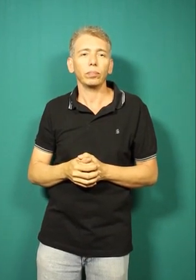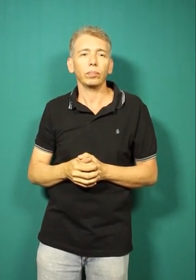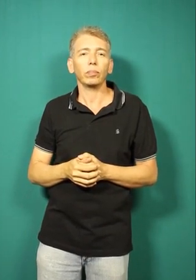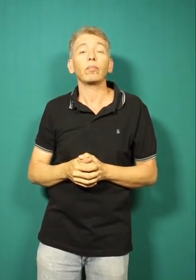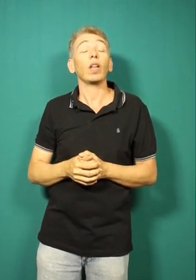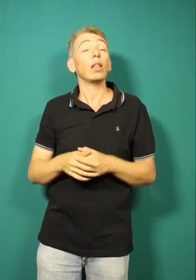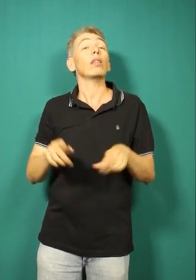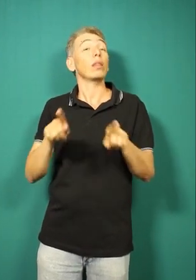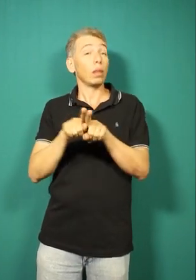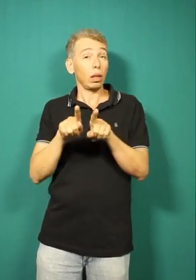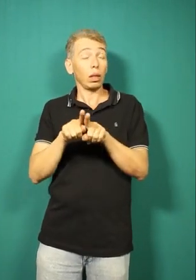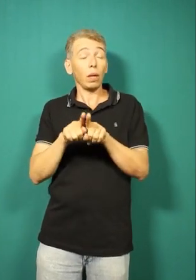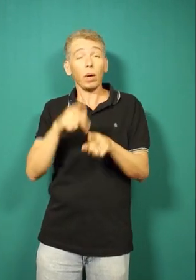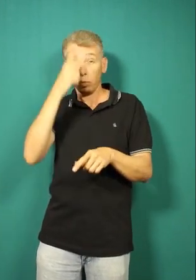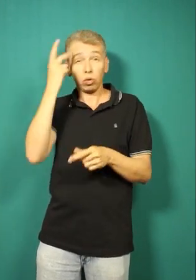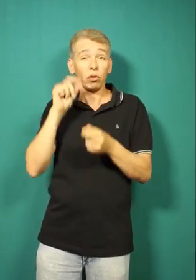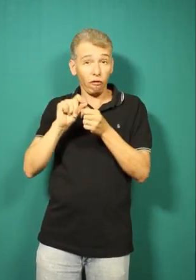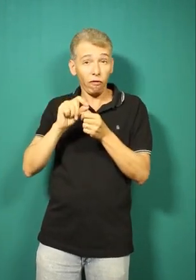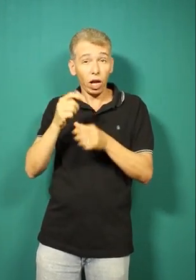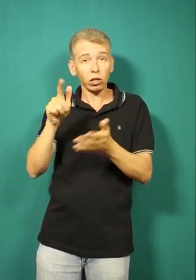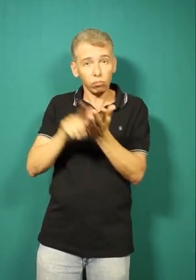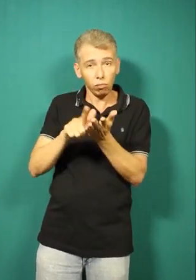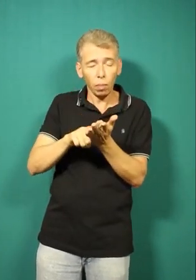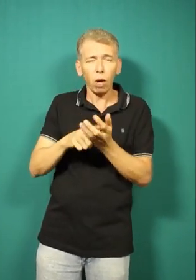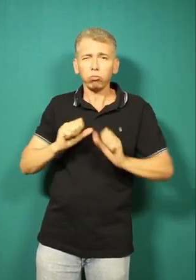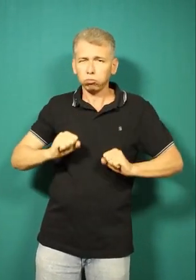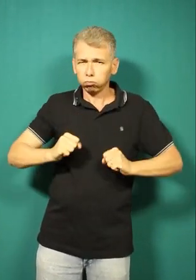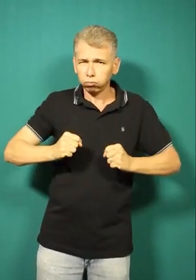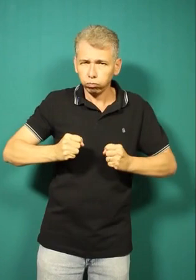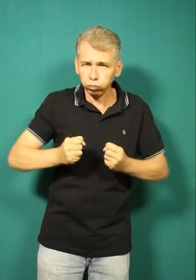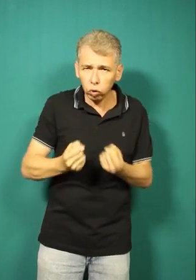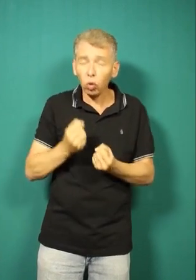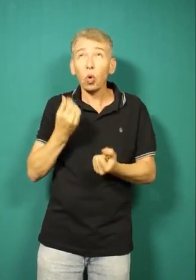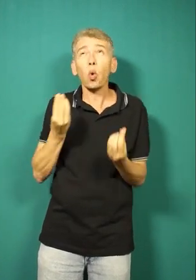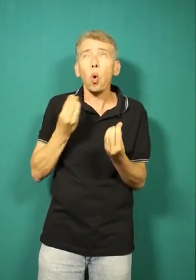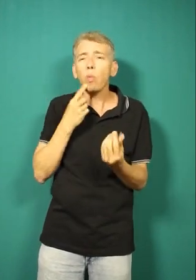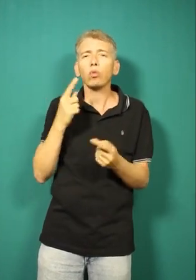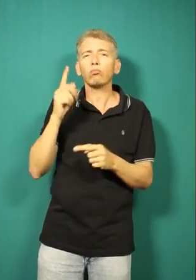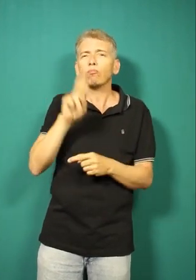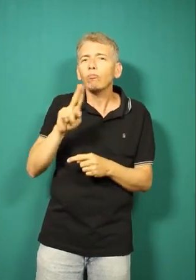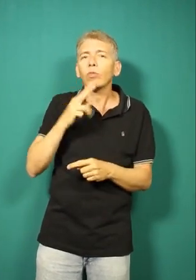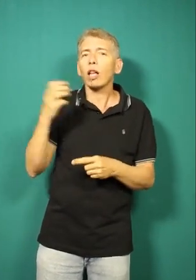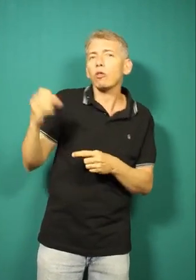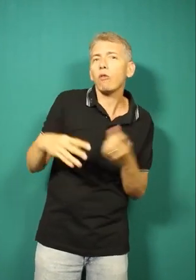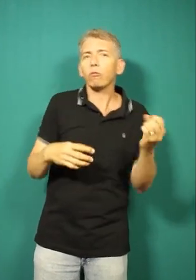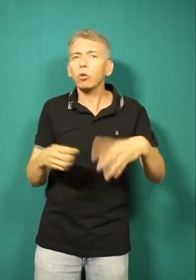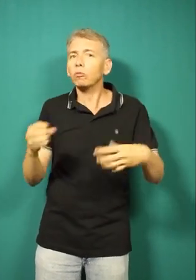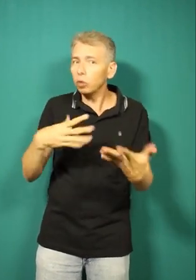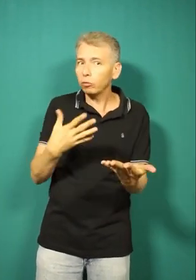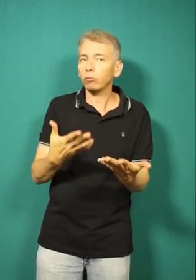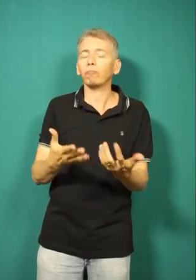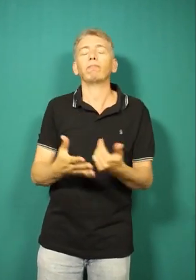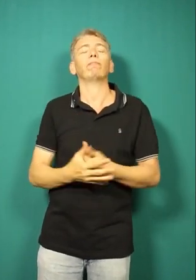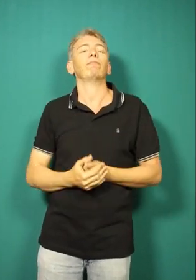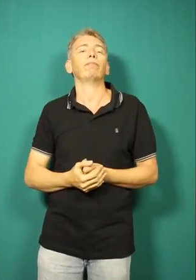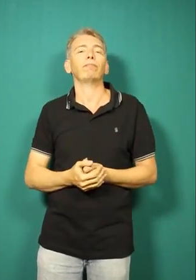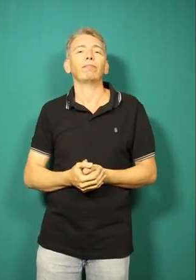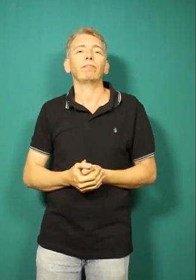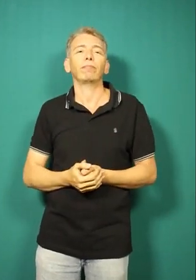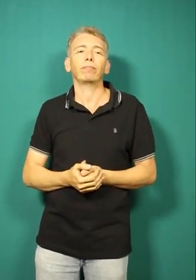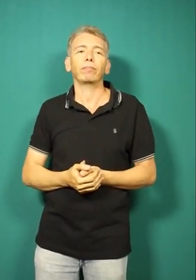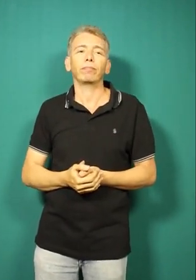At the same time, paper makers have been making continuous efforts to think of new uses for washi